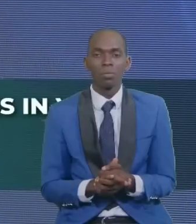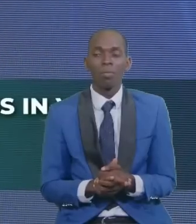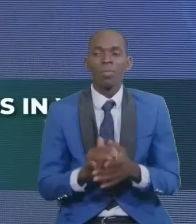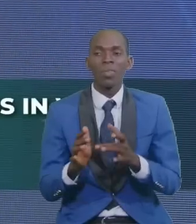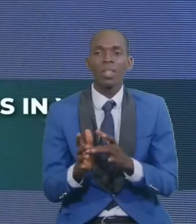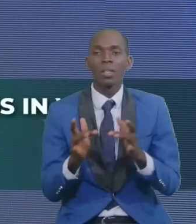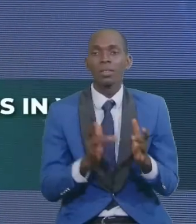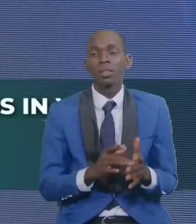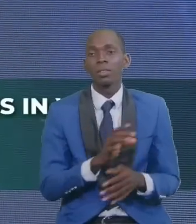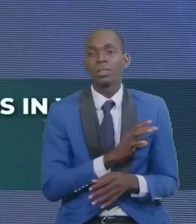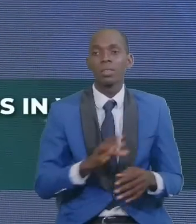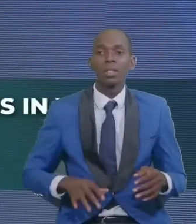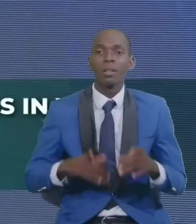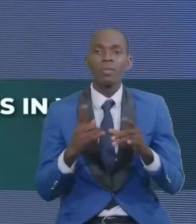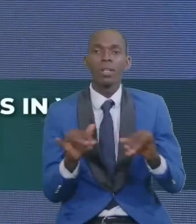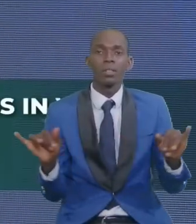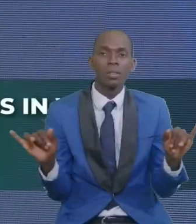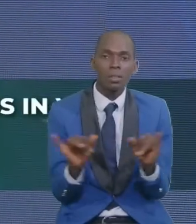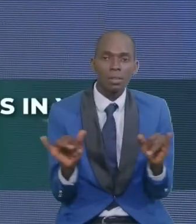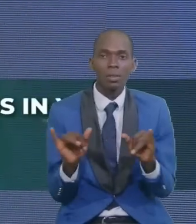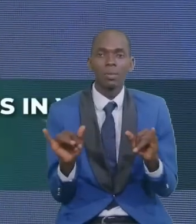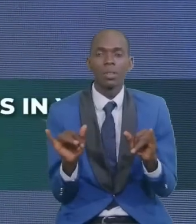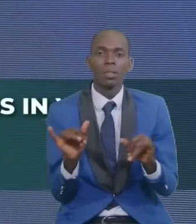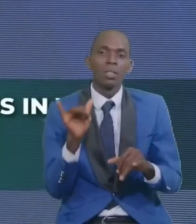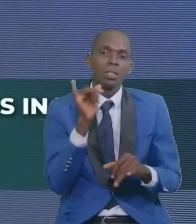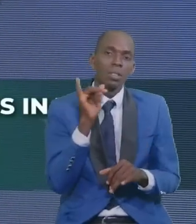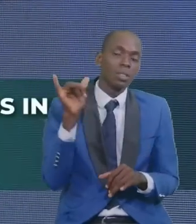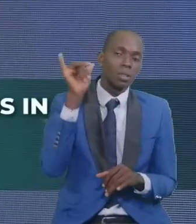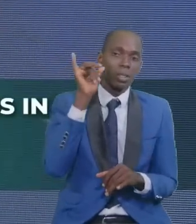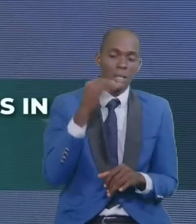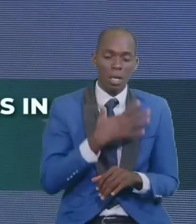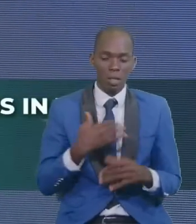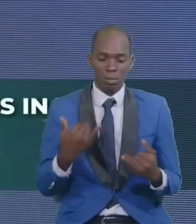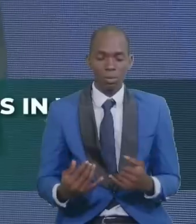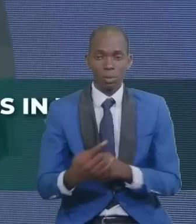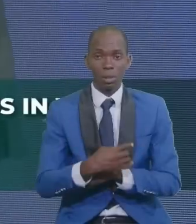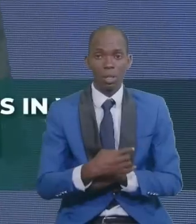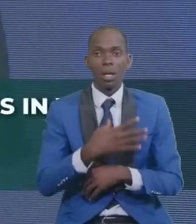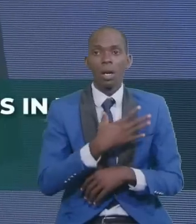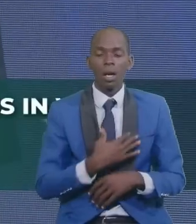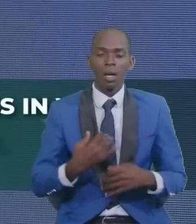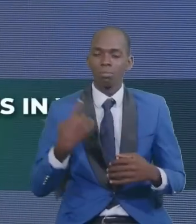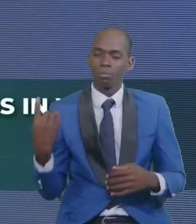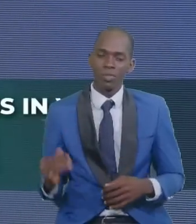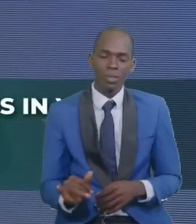Jesus Christ the same yesterday and today and forever.